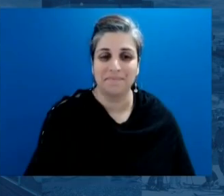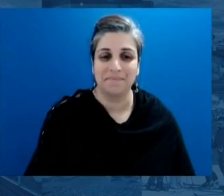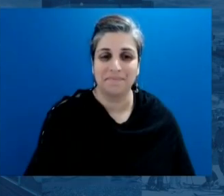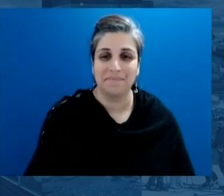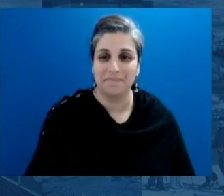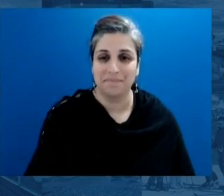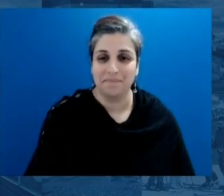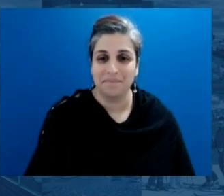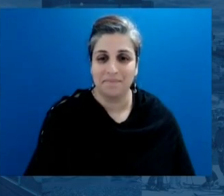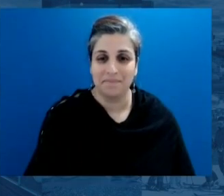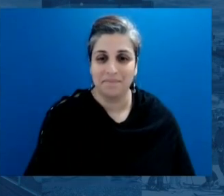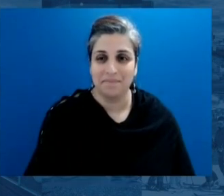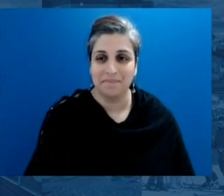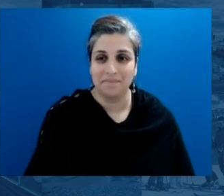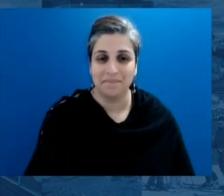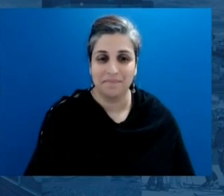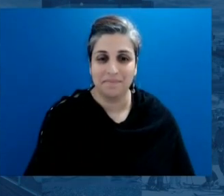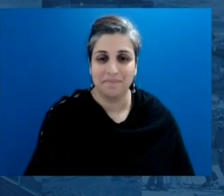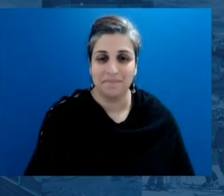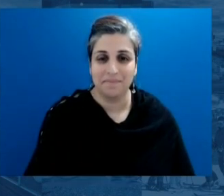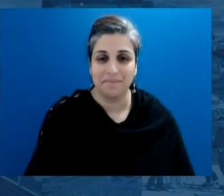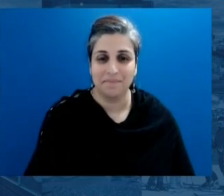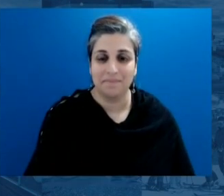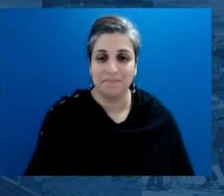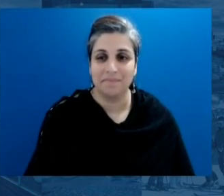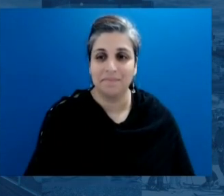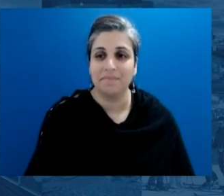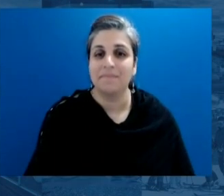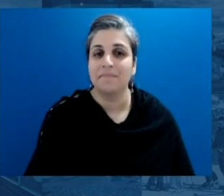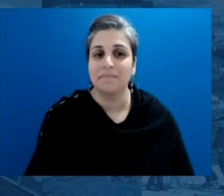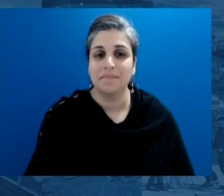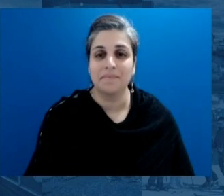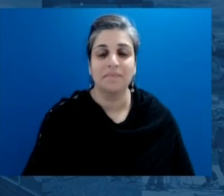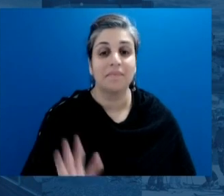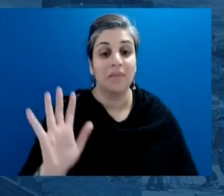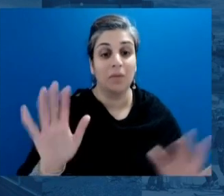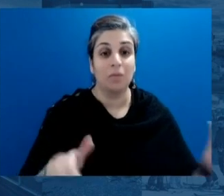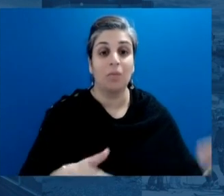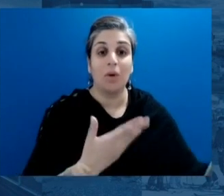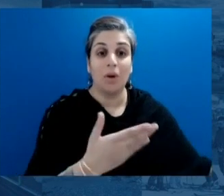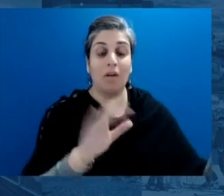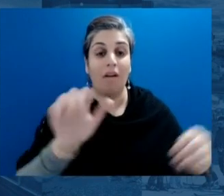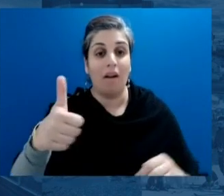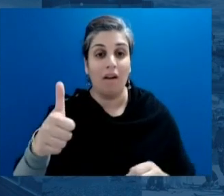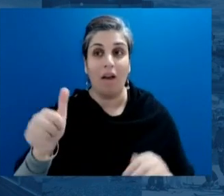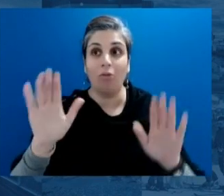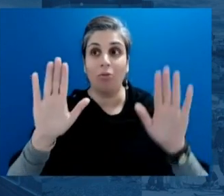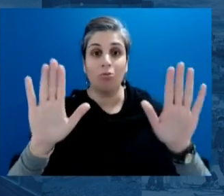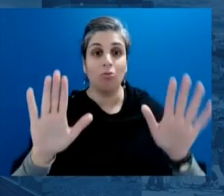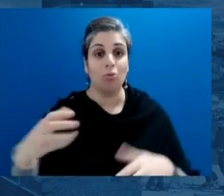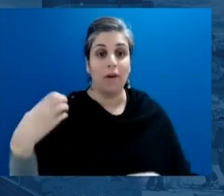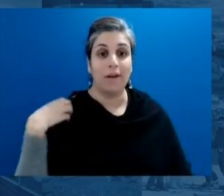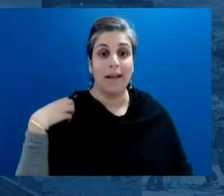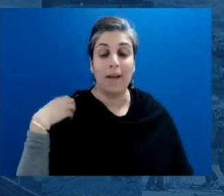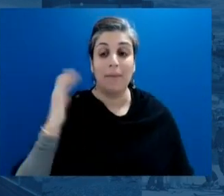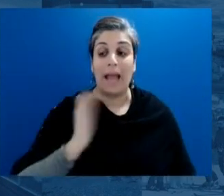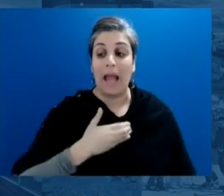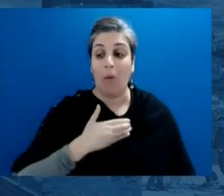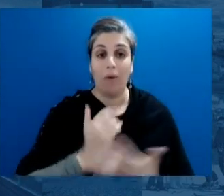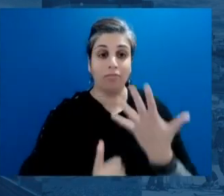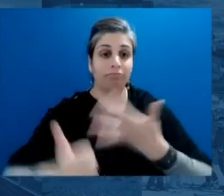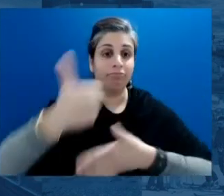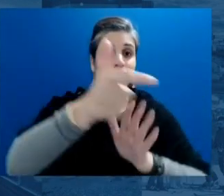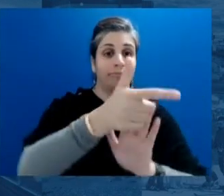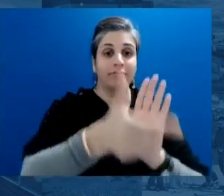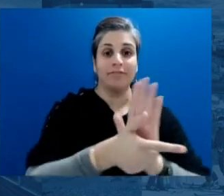And with that, I want to introduce another great champion for protecting consumer rights, our Attorney General, Tish James.